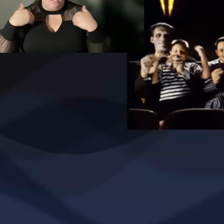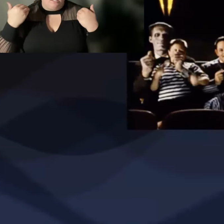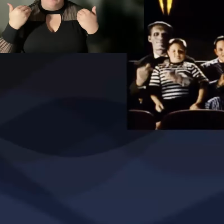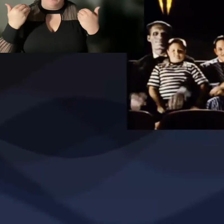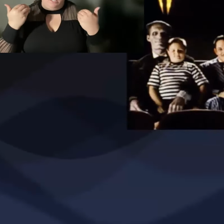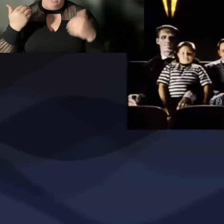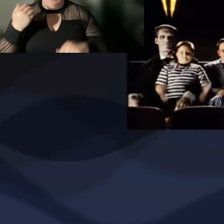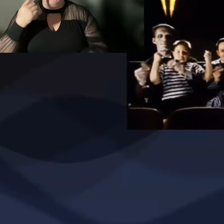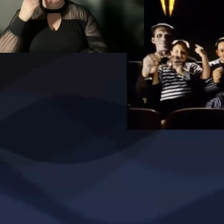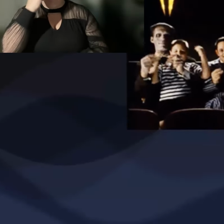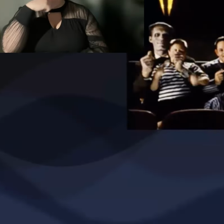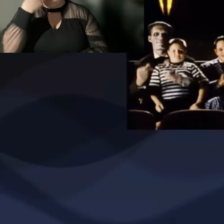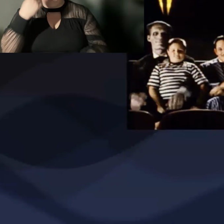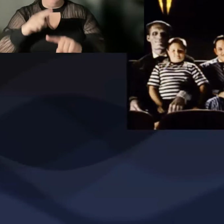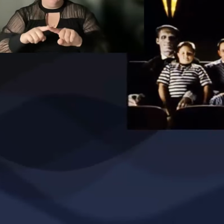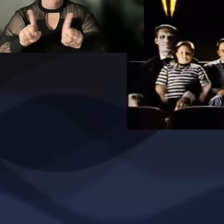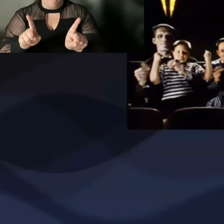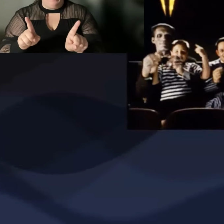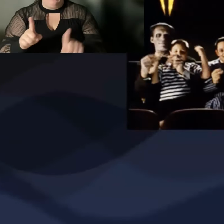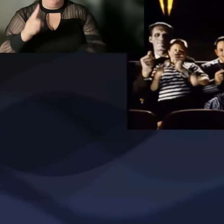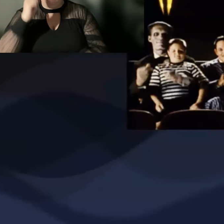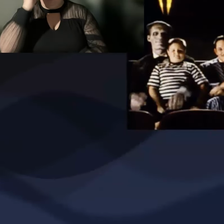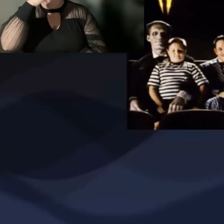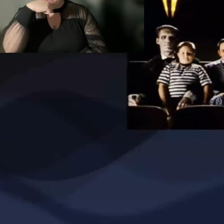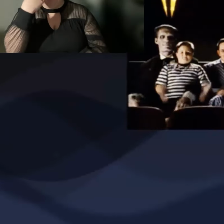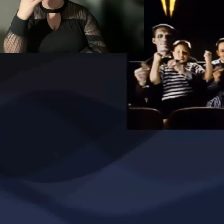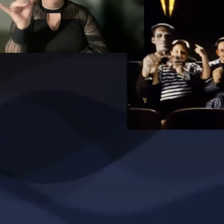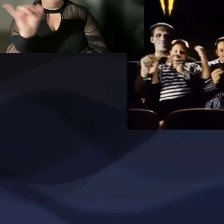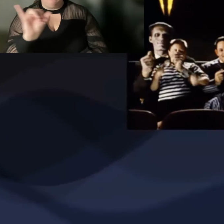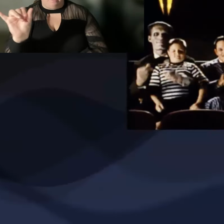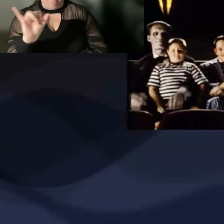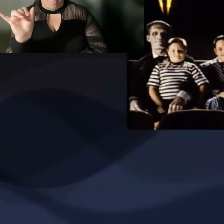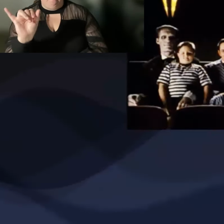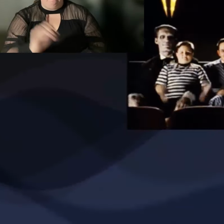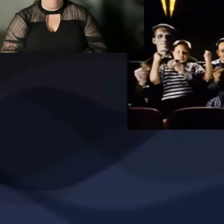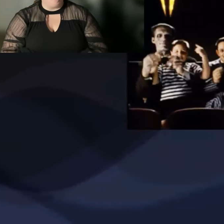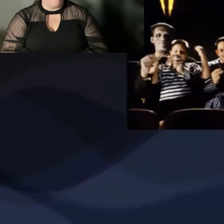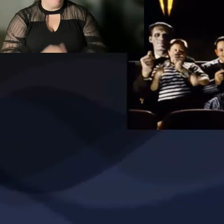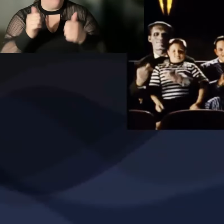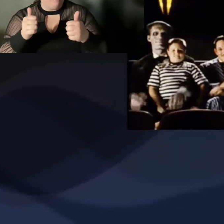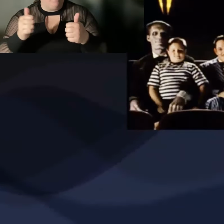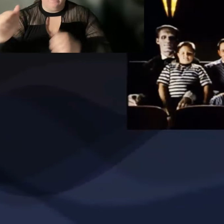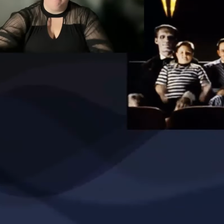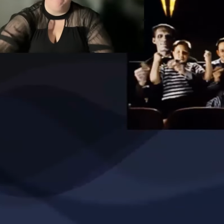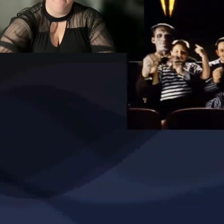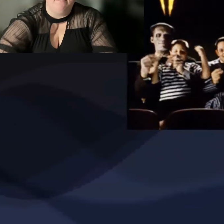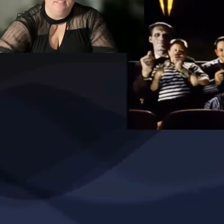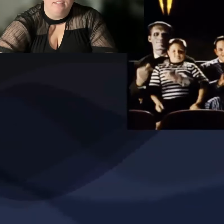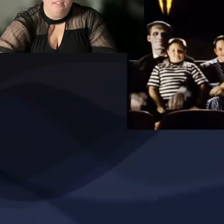youthful look young, look different, and look same.